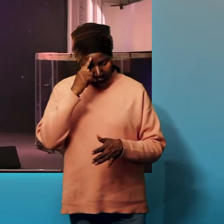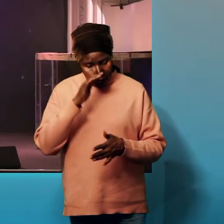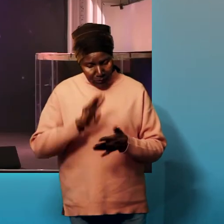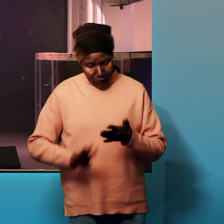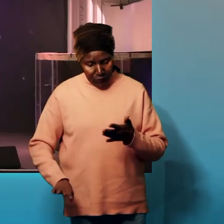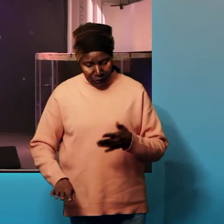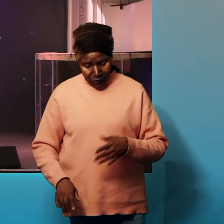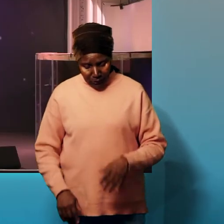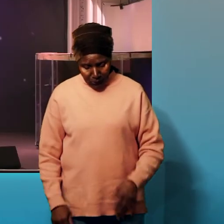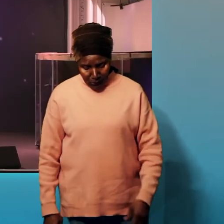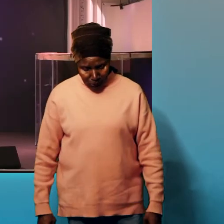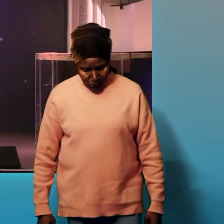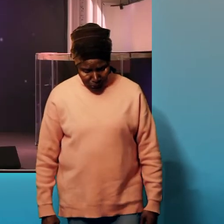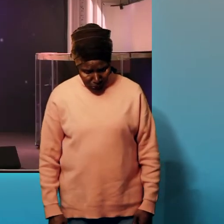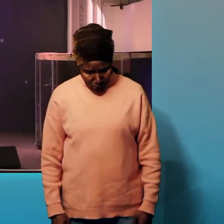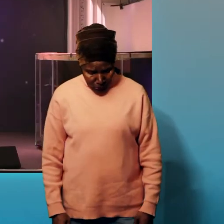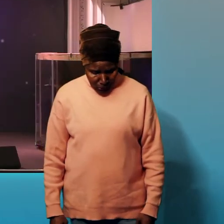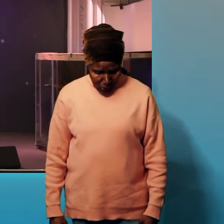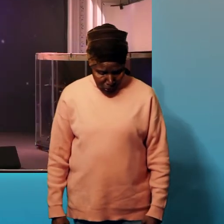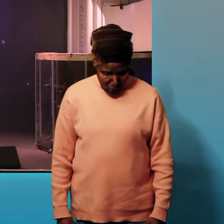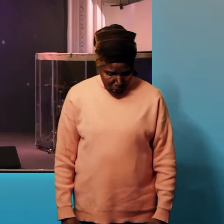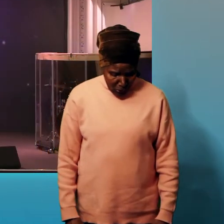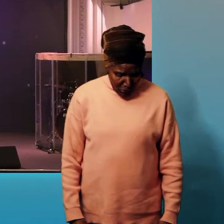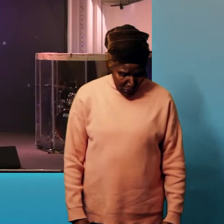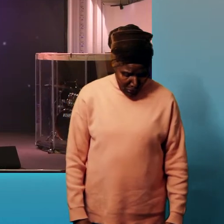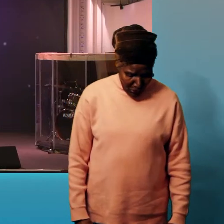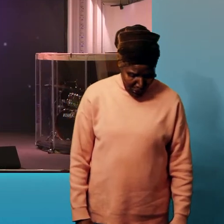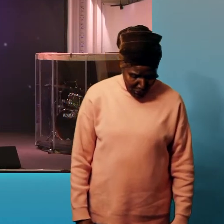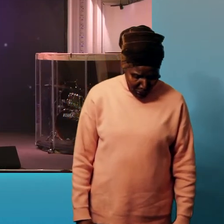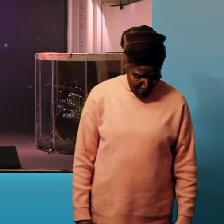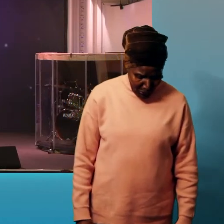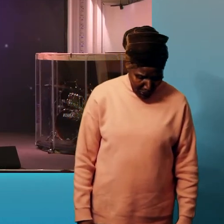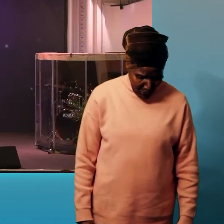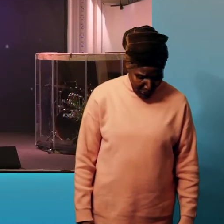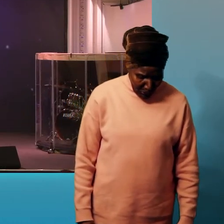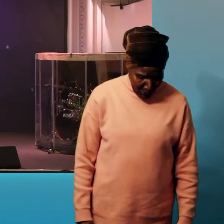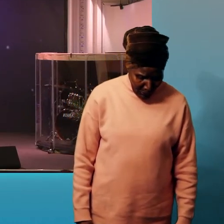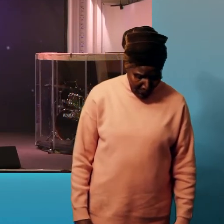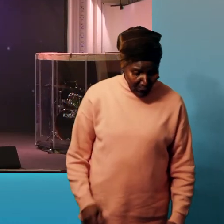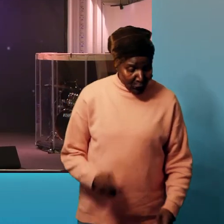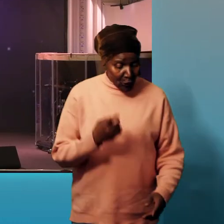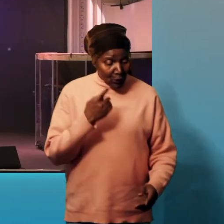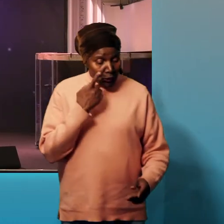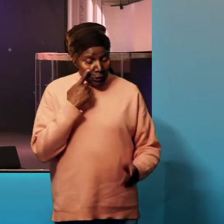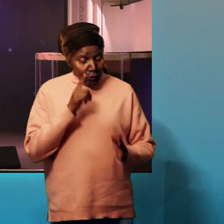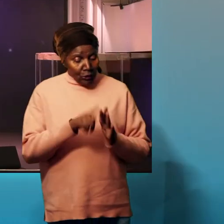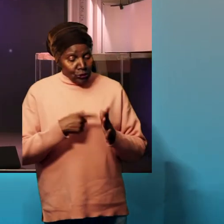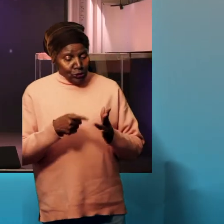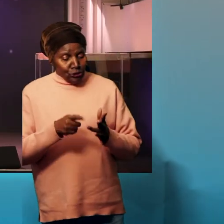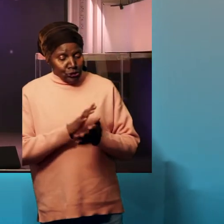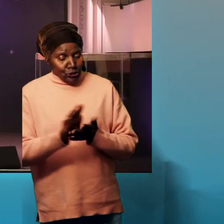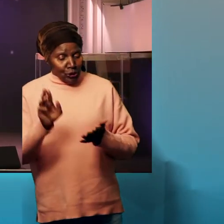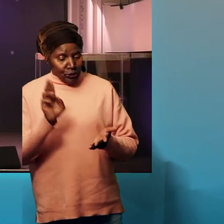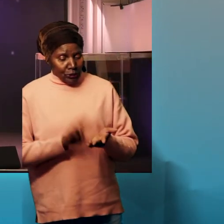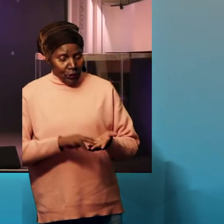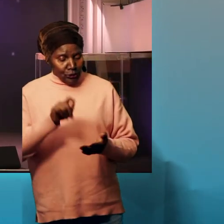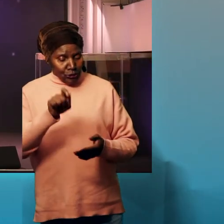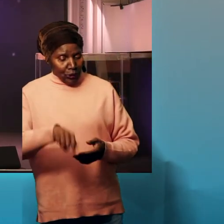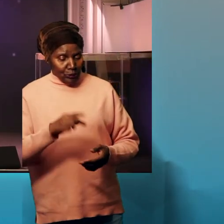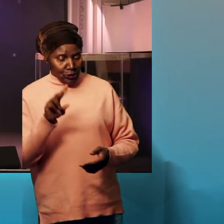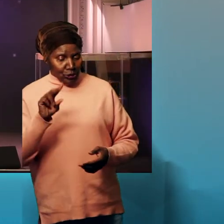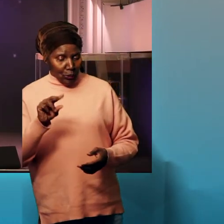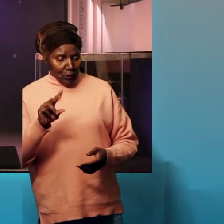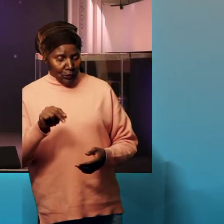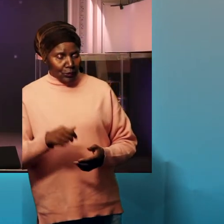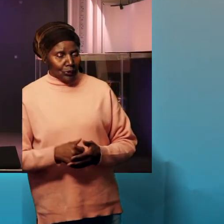Amen. Amen. Thank you, Pastor Claudef. Okay, so we are going to look at John 12. Let's have a look